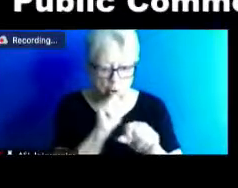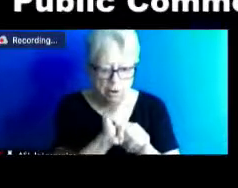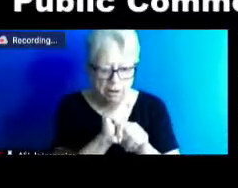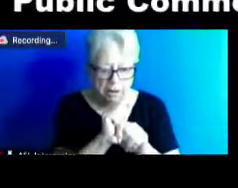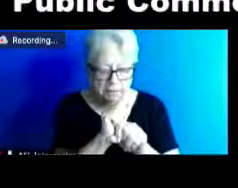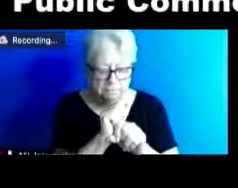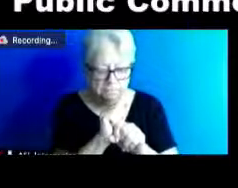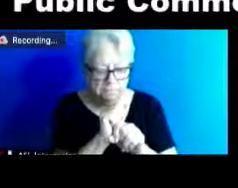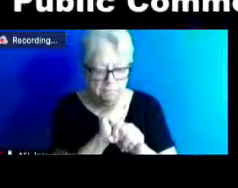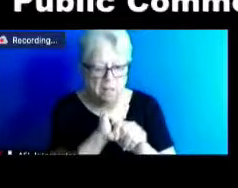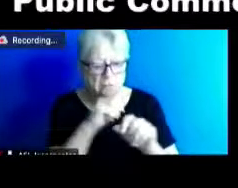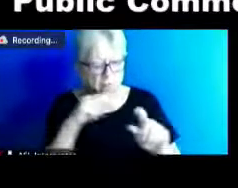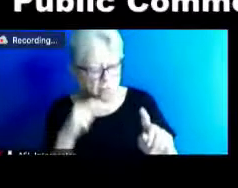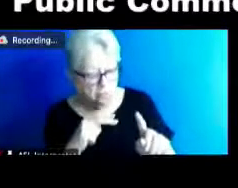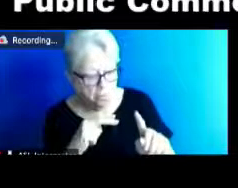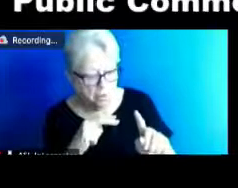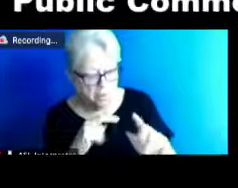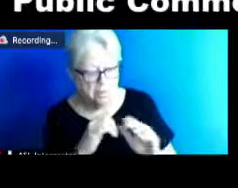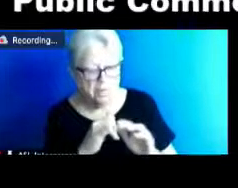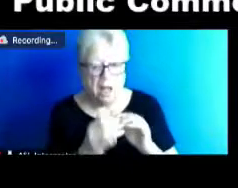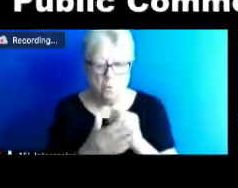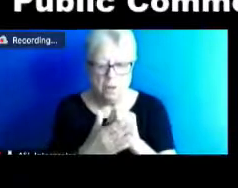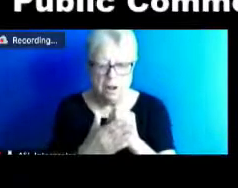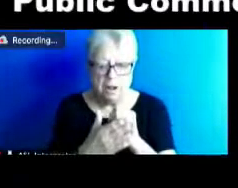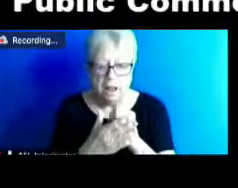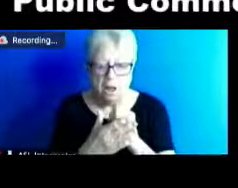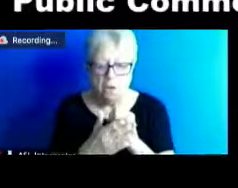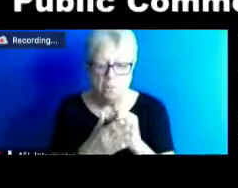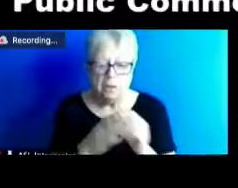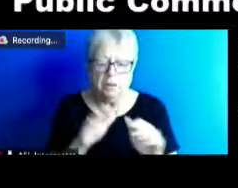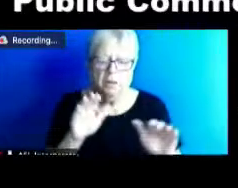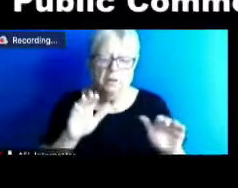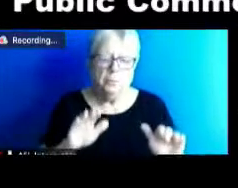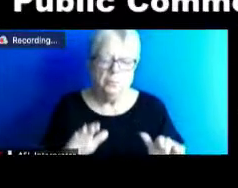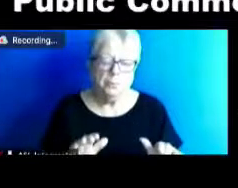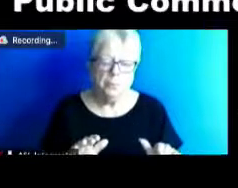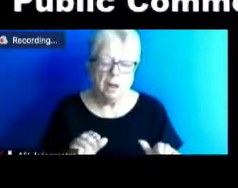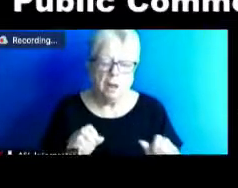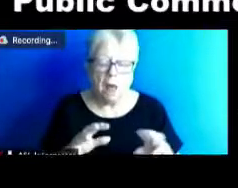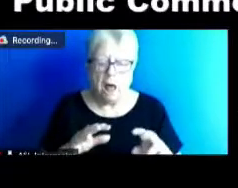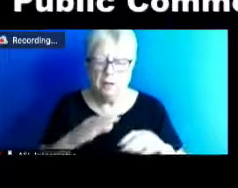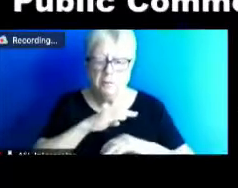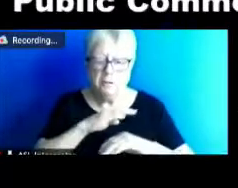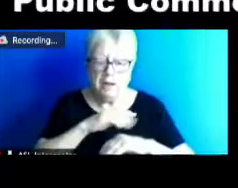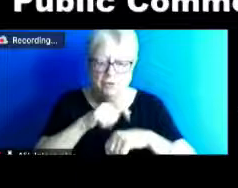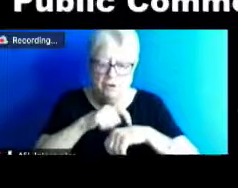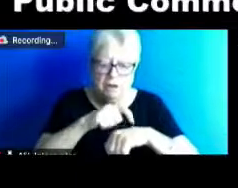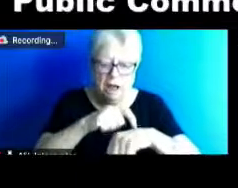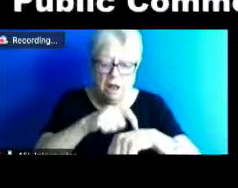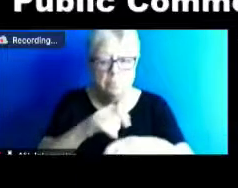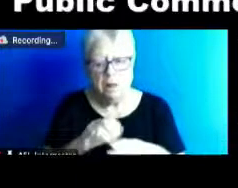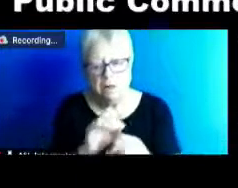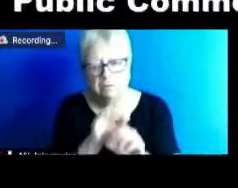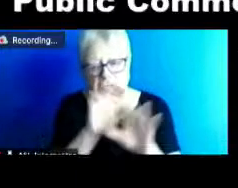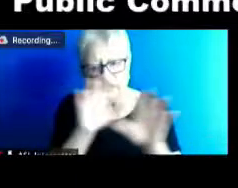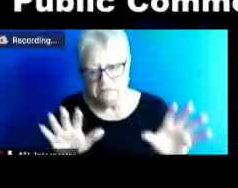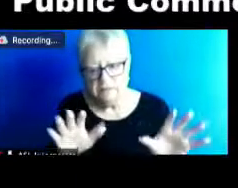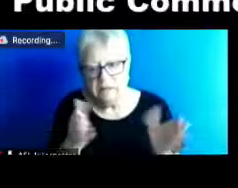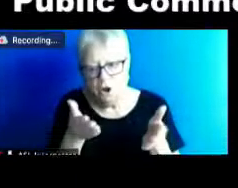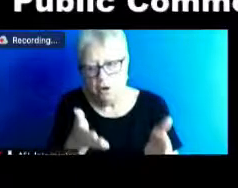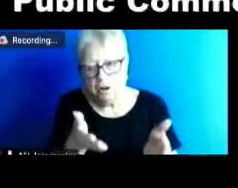that would help ease, I think, a lot of the time constraints that are obviously in existence with this.